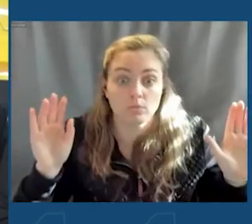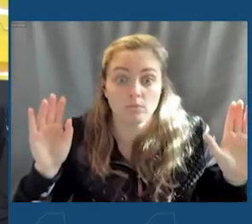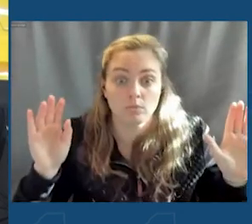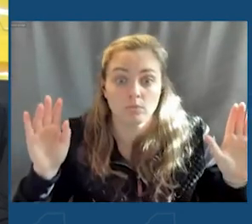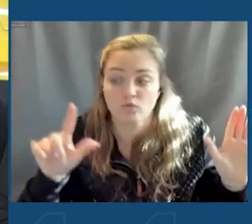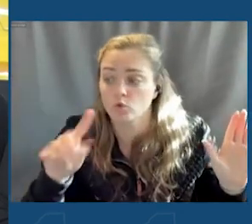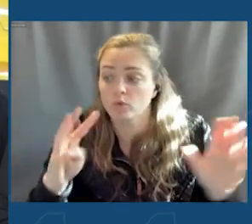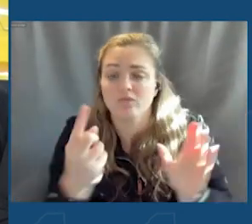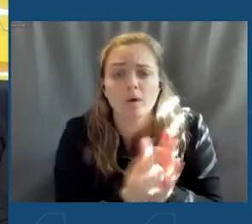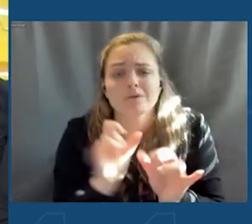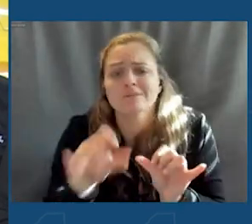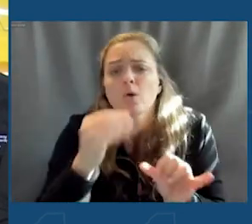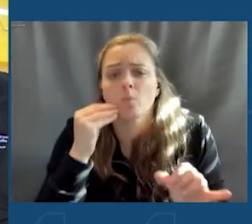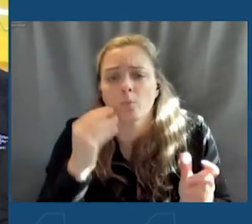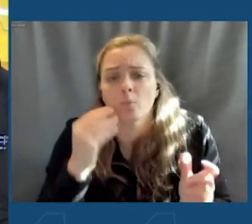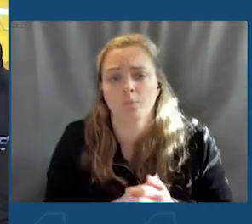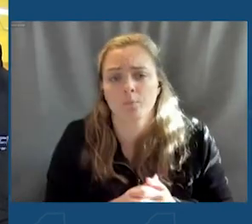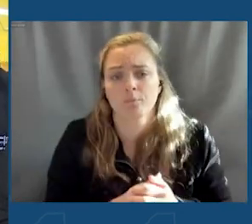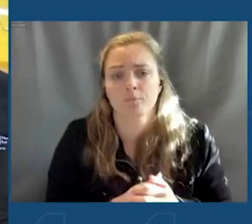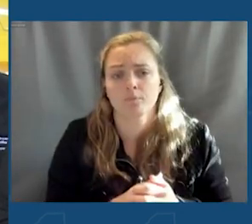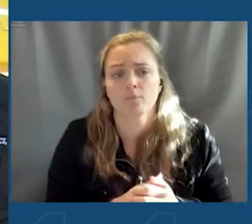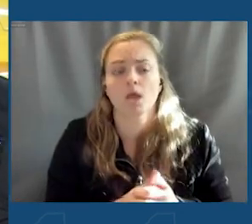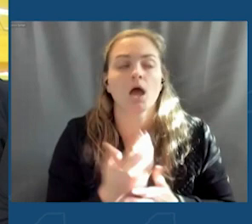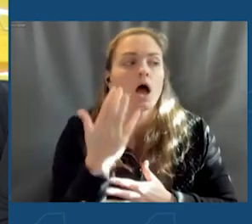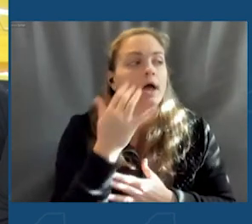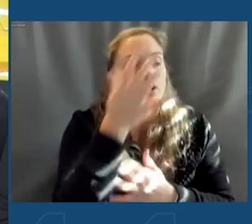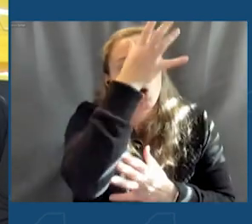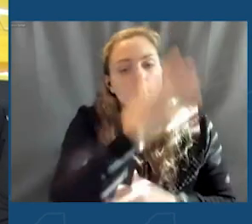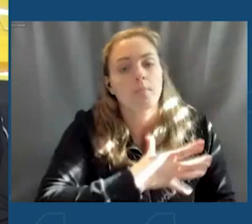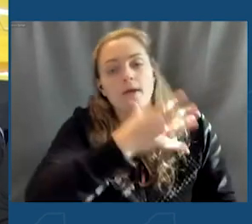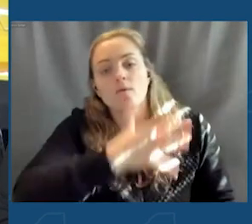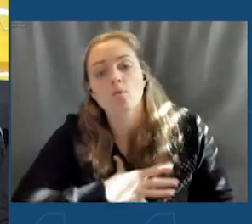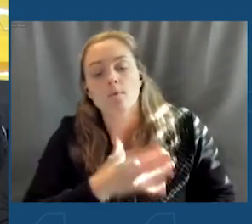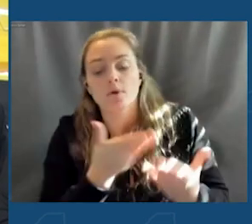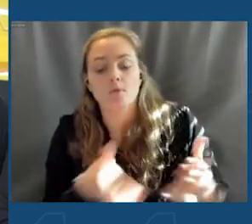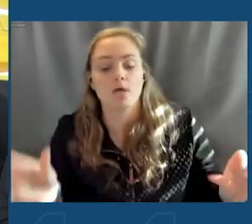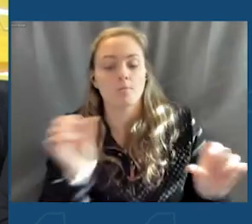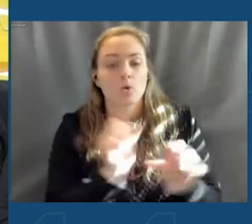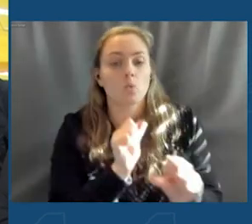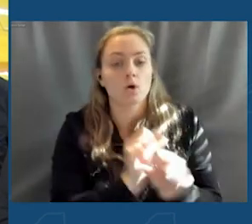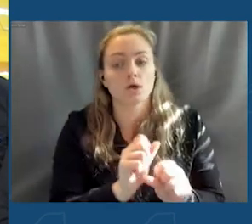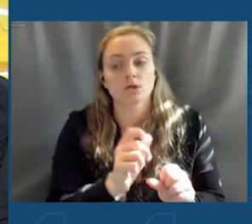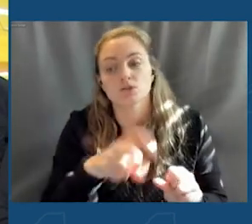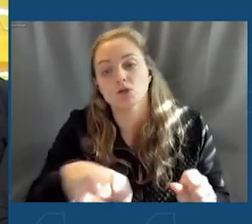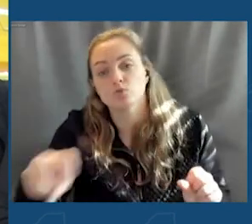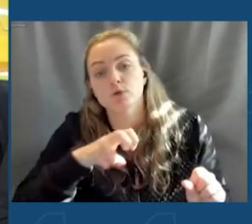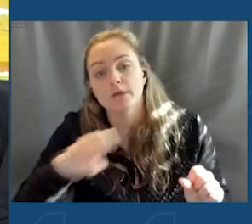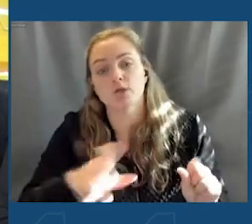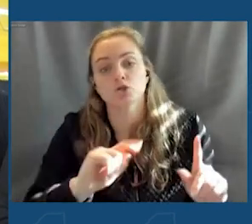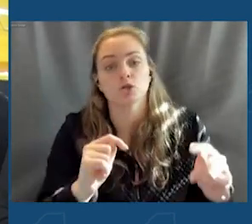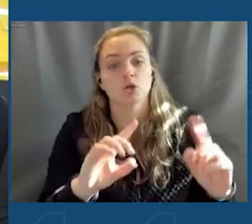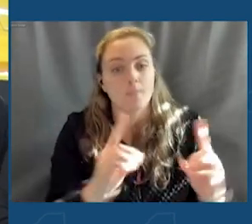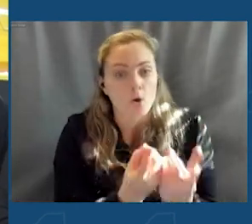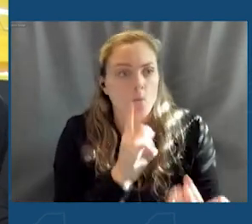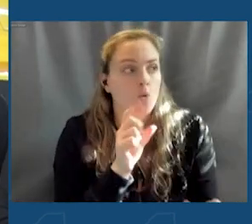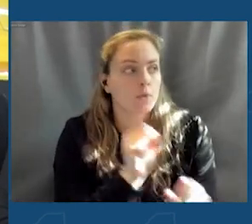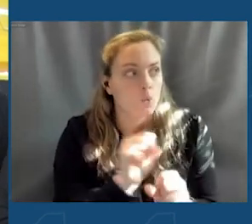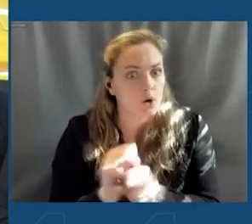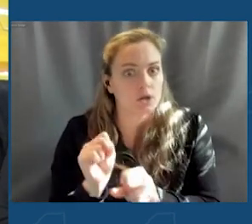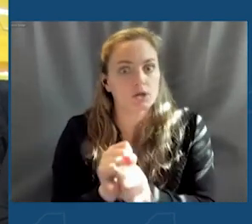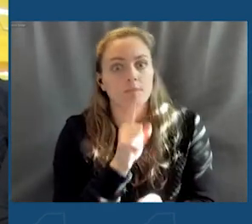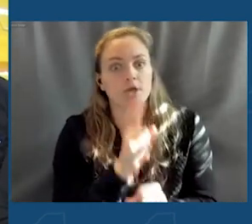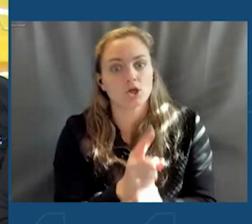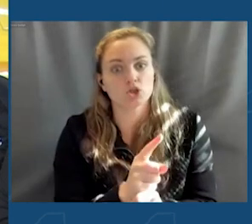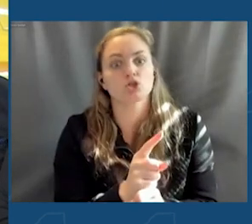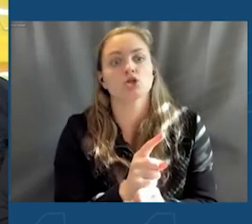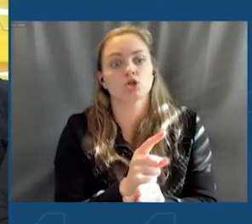24 hours, I know that the men and women of our public works and transportation departments will be out there to make certain that the roads are